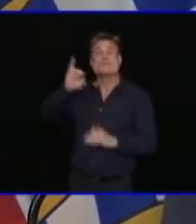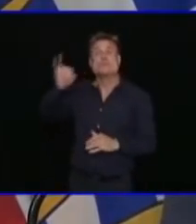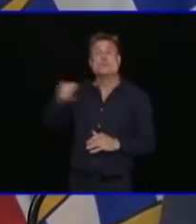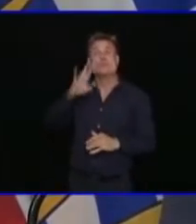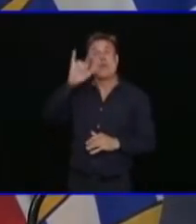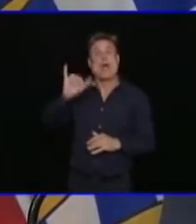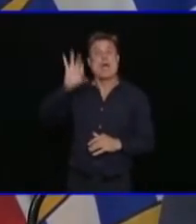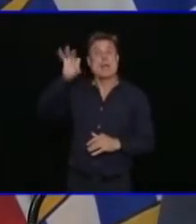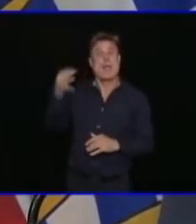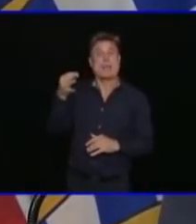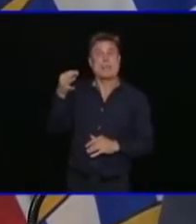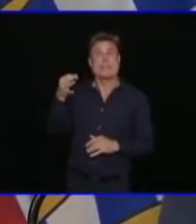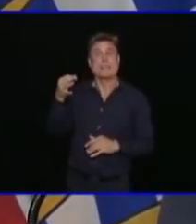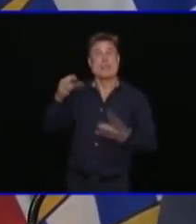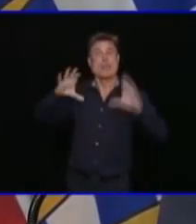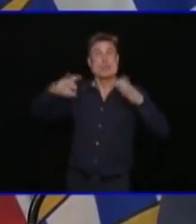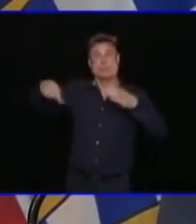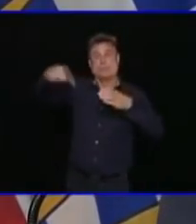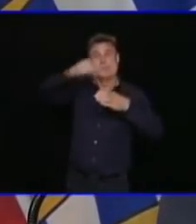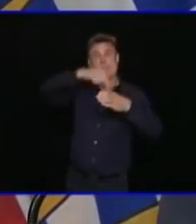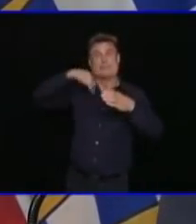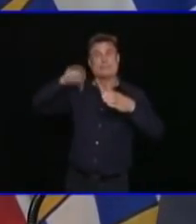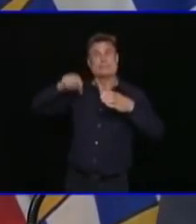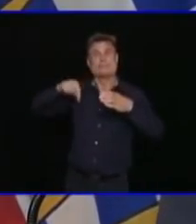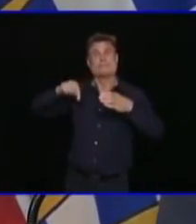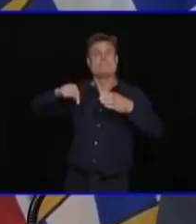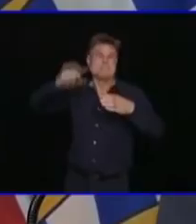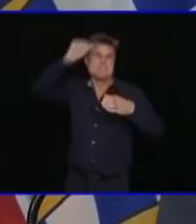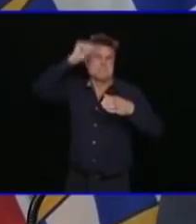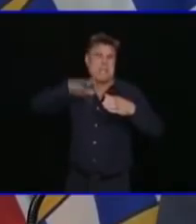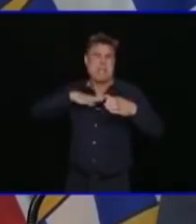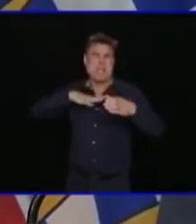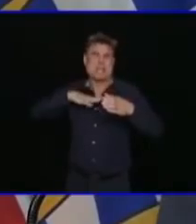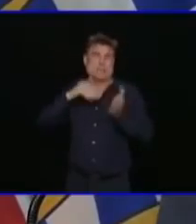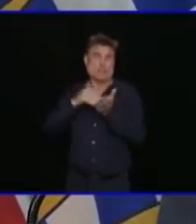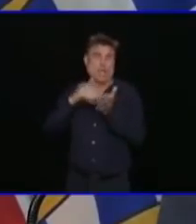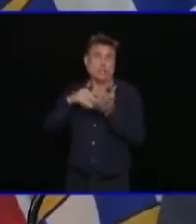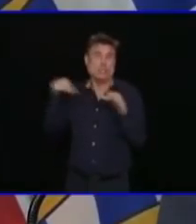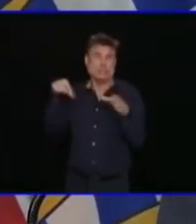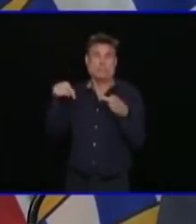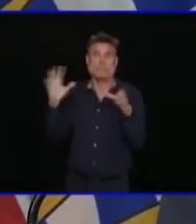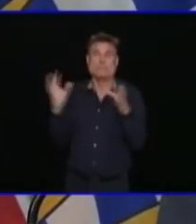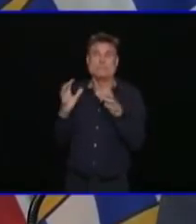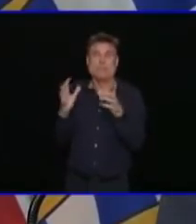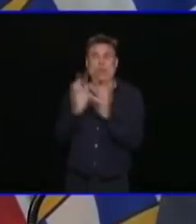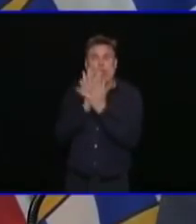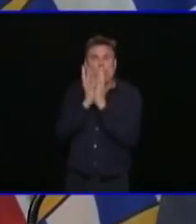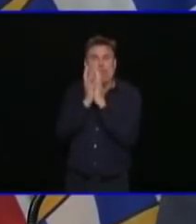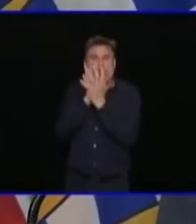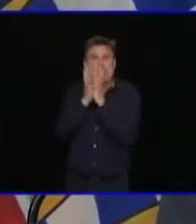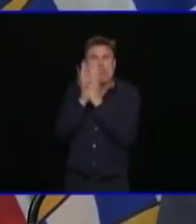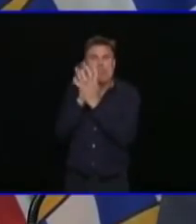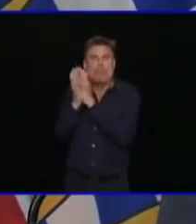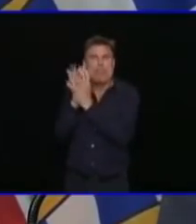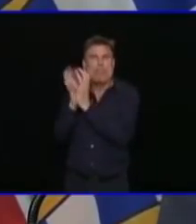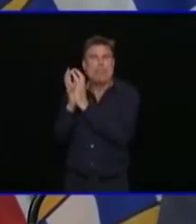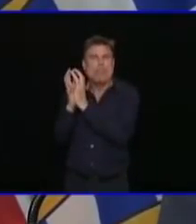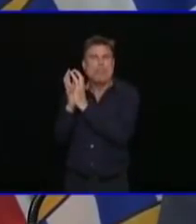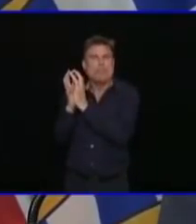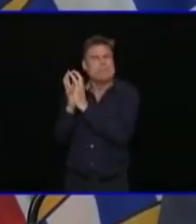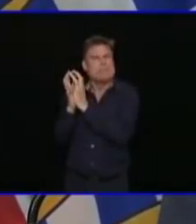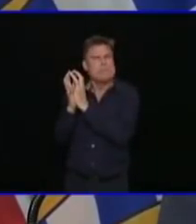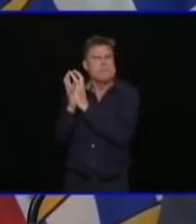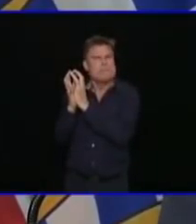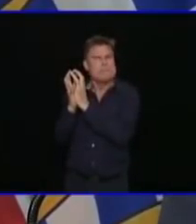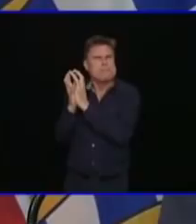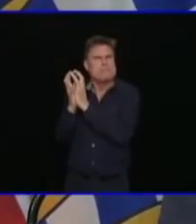physically distancing. Given the outbreak in Kelowna that's tied to indoor gatherings on Canada Day, is it responsible for an ER doctor and an ICU doctor to